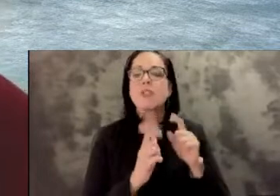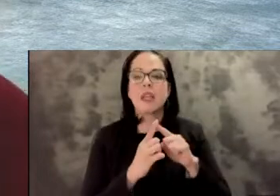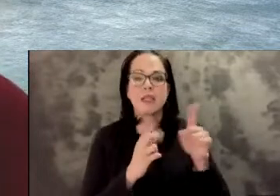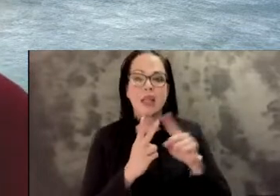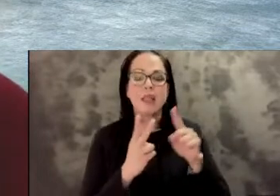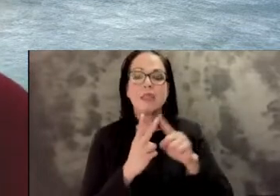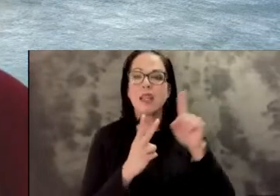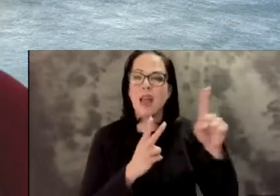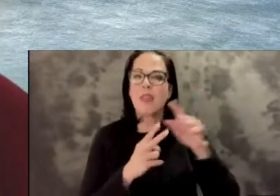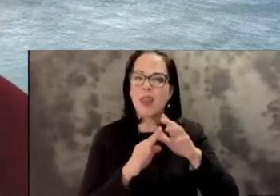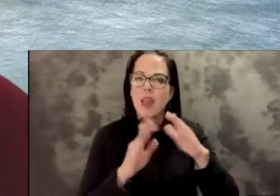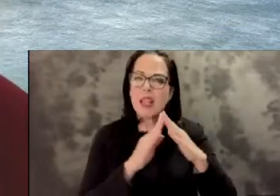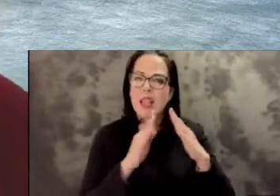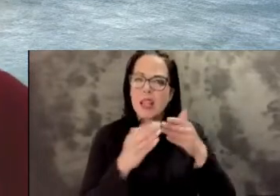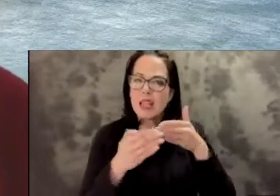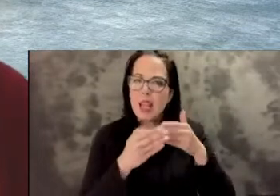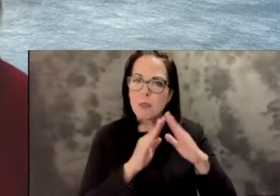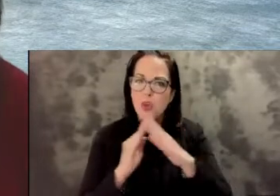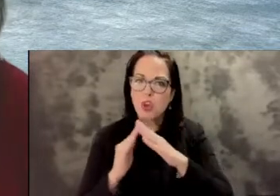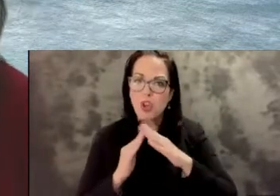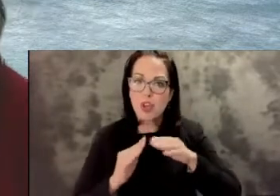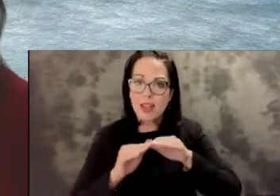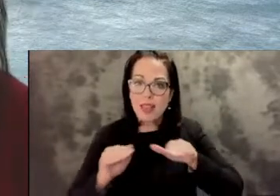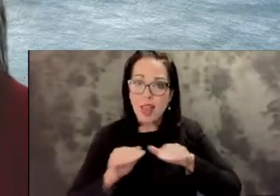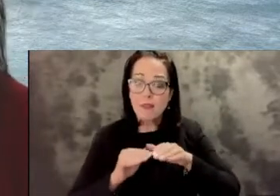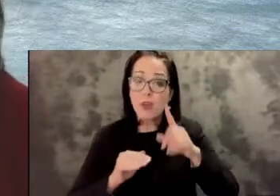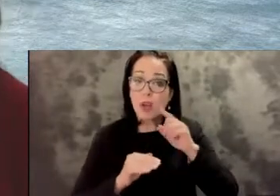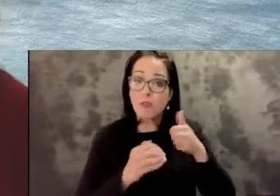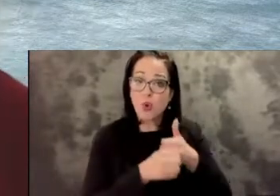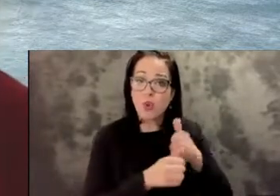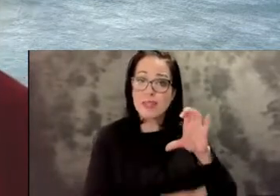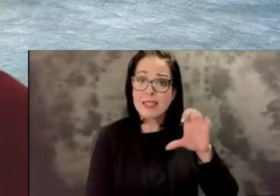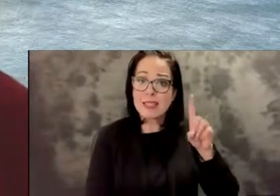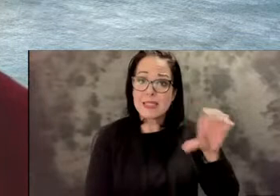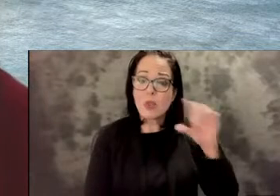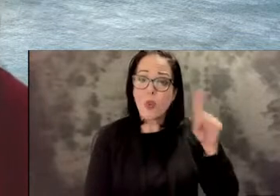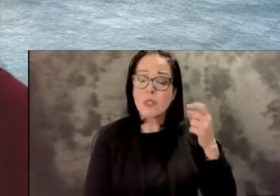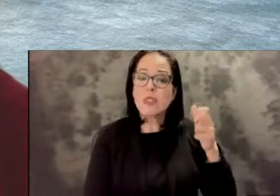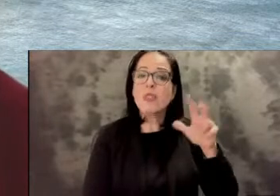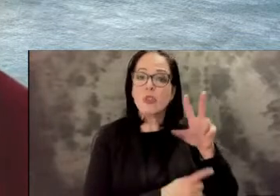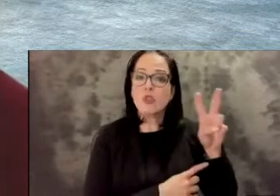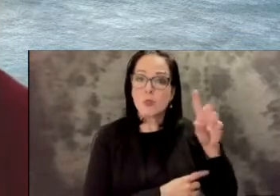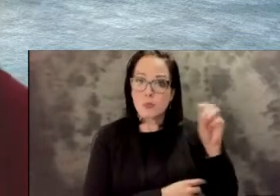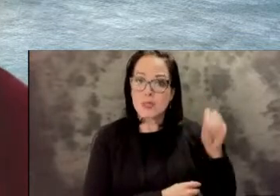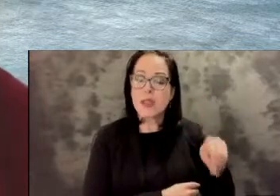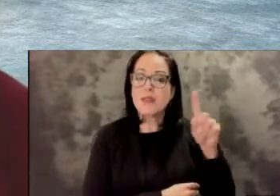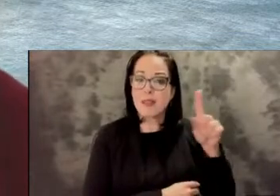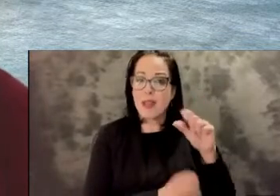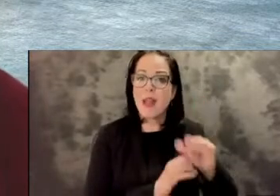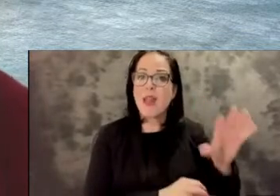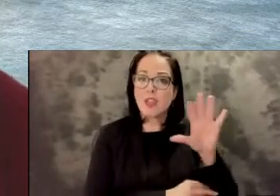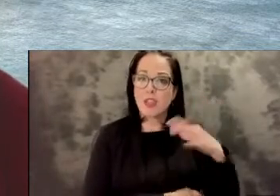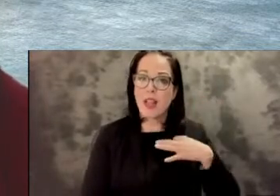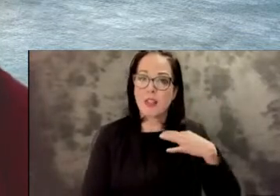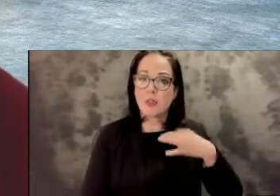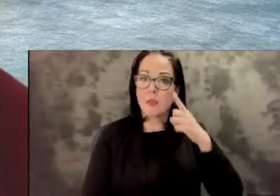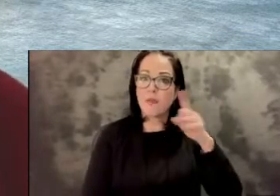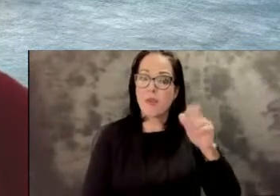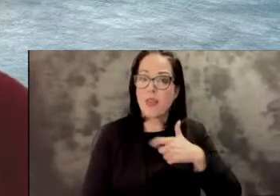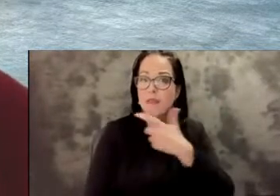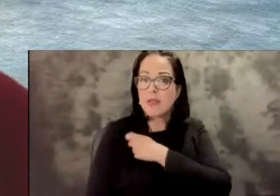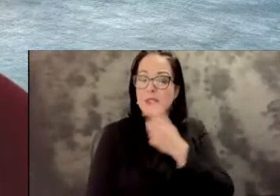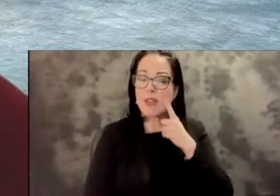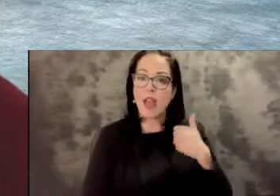neighborhood level. According to the CDC, only 32% of vaccination-eligible Asian Americans have received at least 1 dose